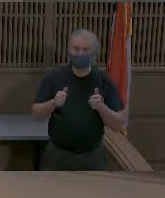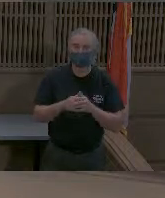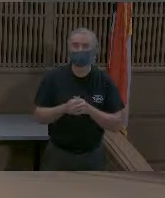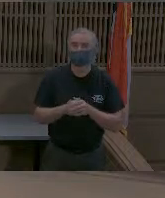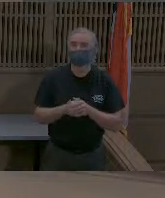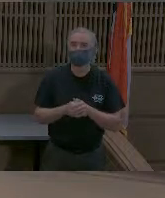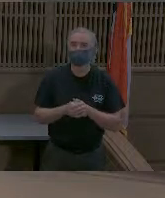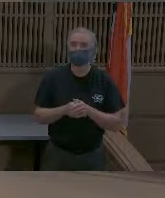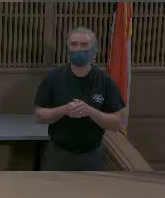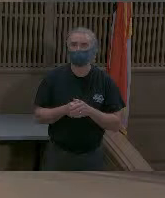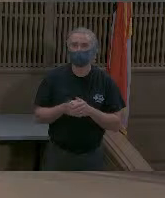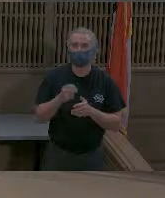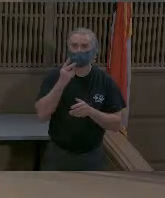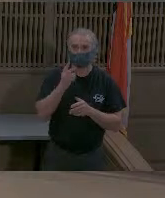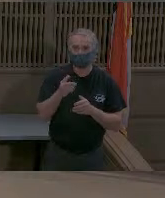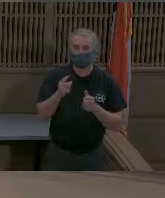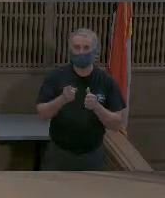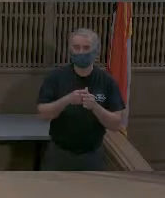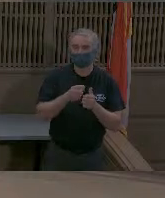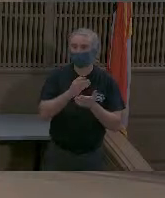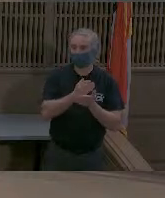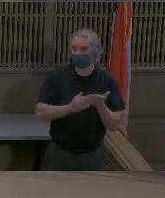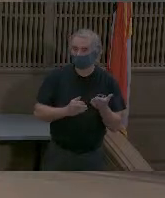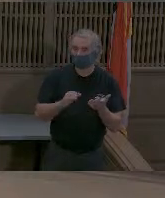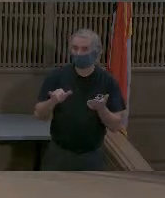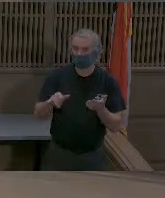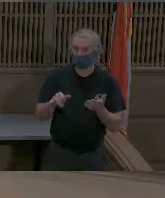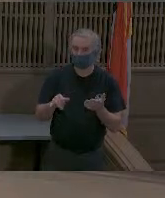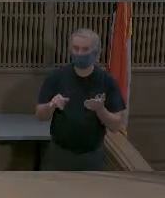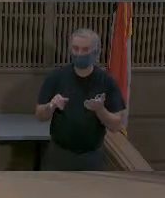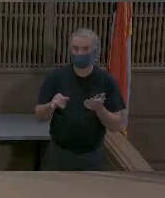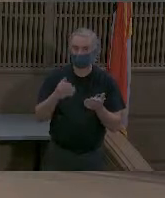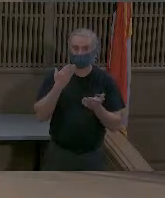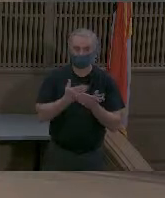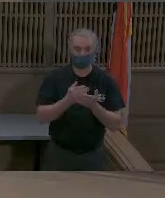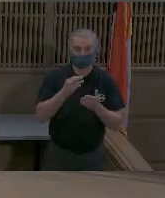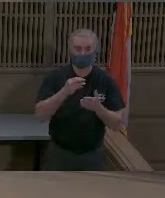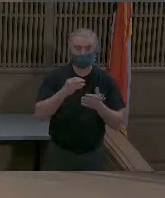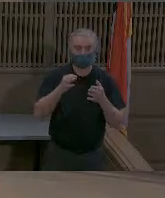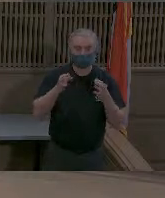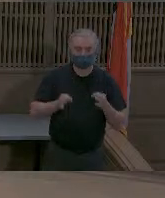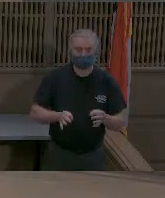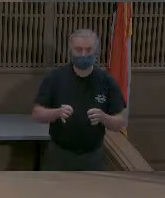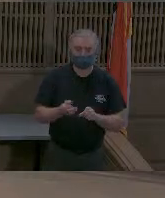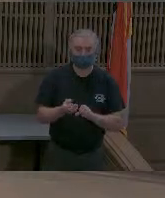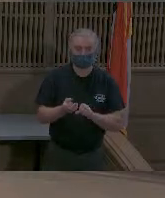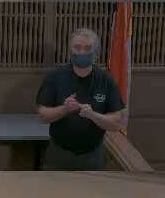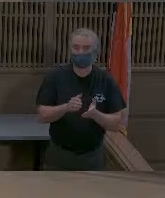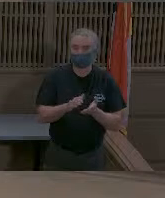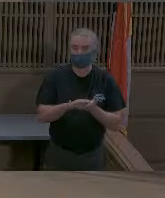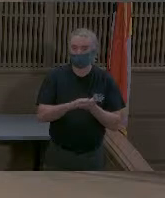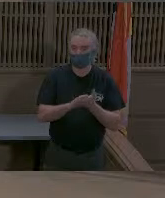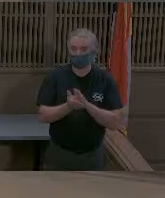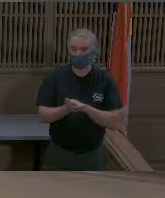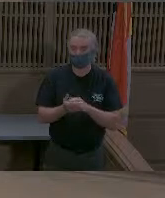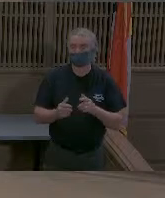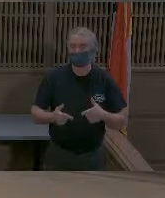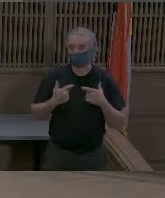So I've seen firsthand, good decisions brings life. And so I just want to encourage all of